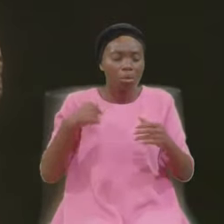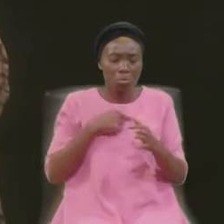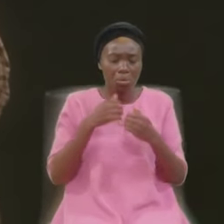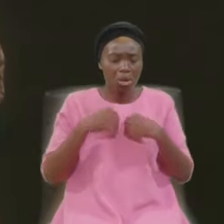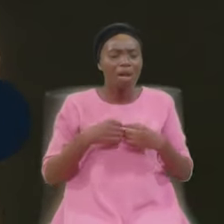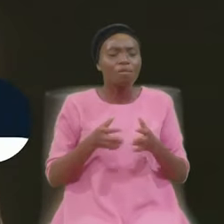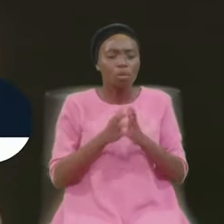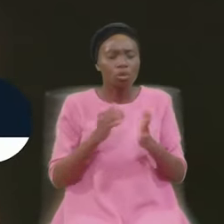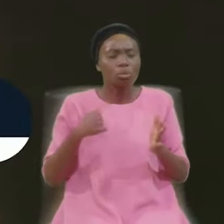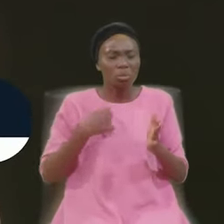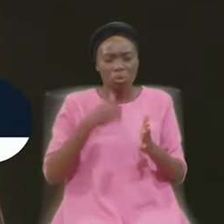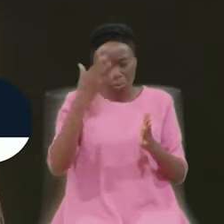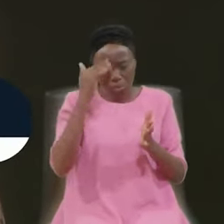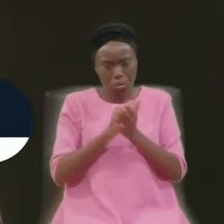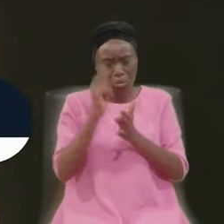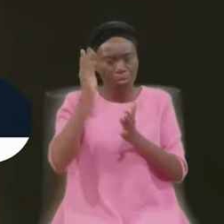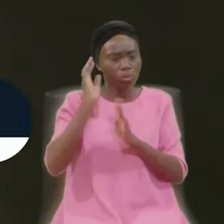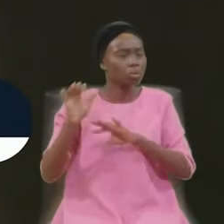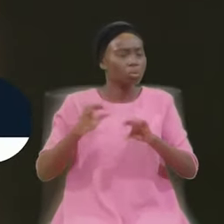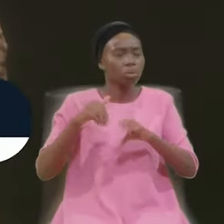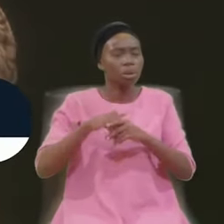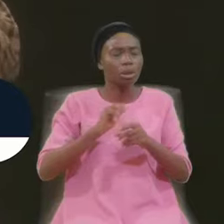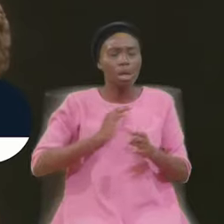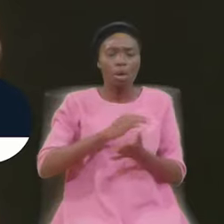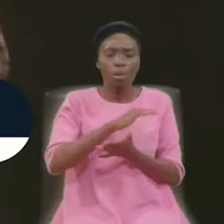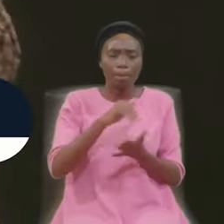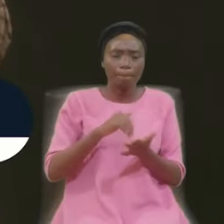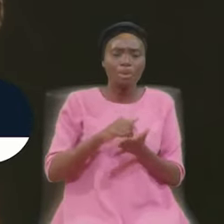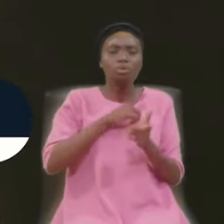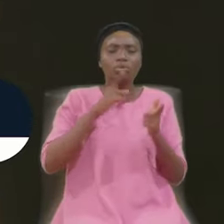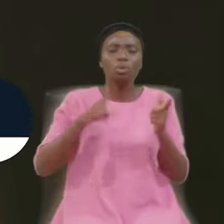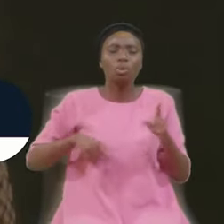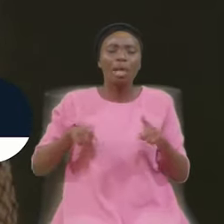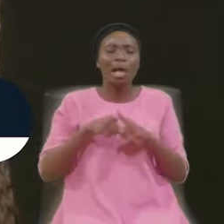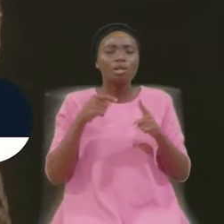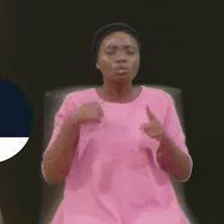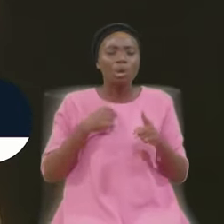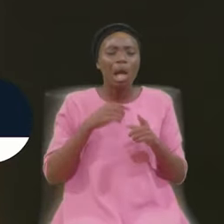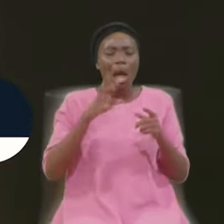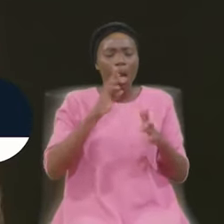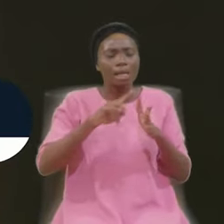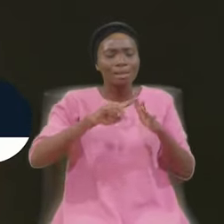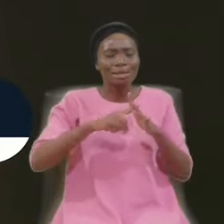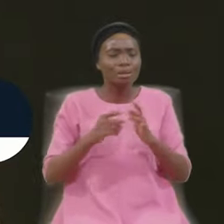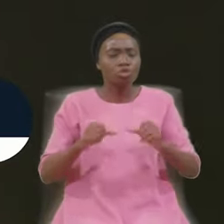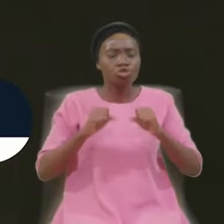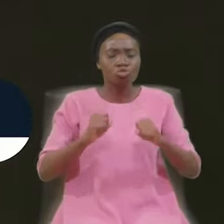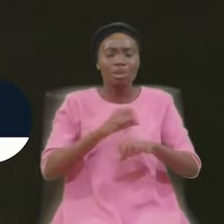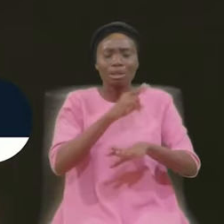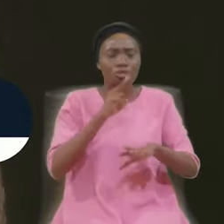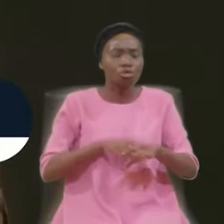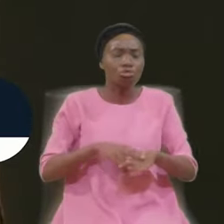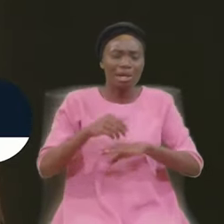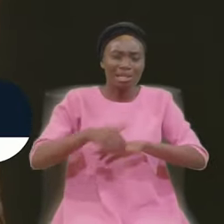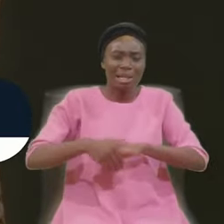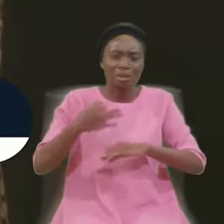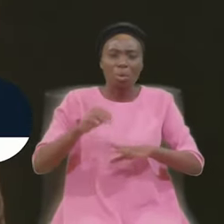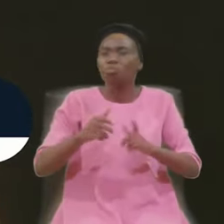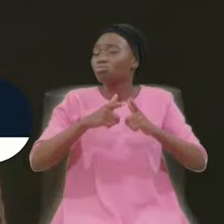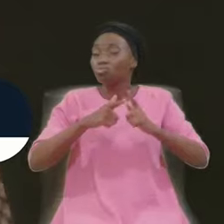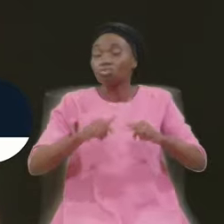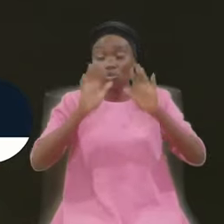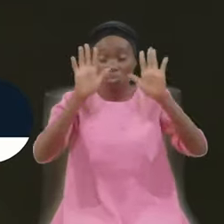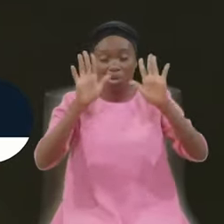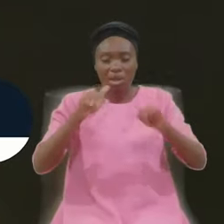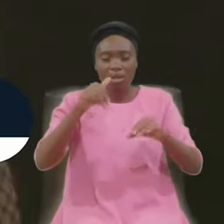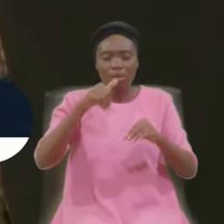you will do in our midst. Lord, as we are commencing supernatural night of great wonders with